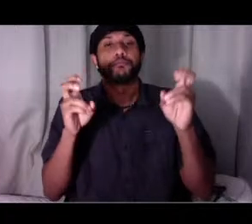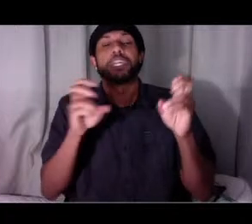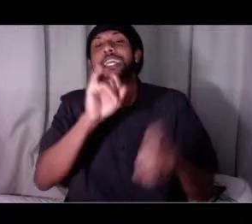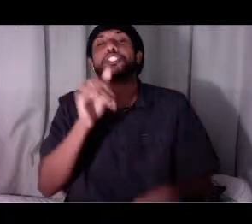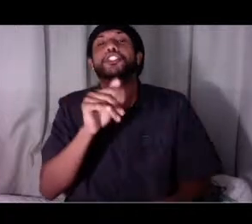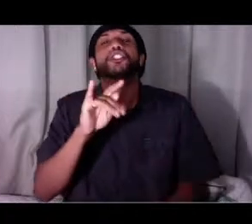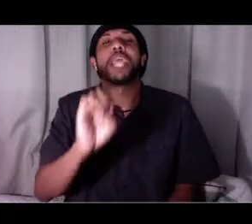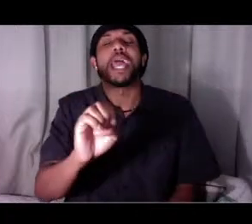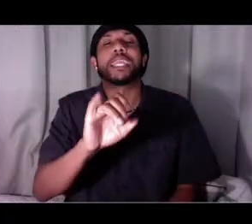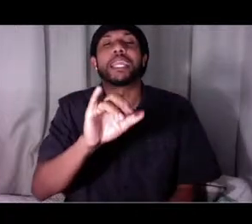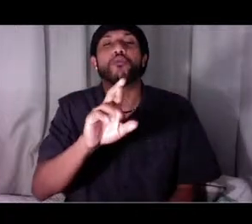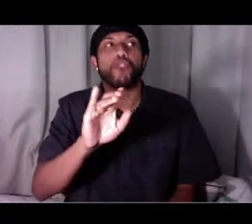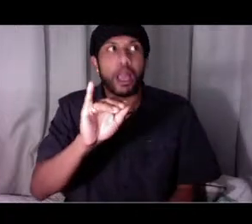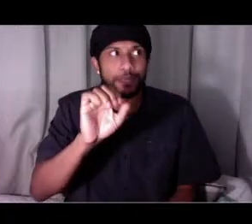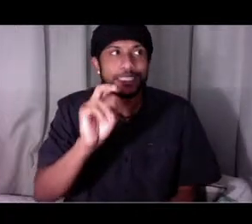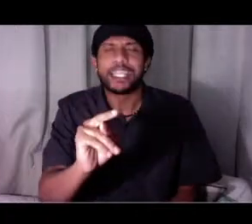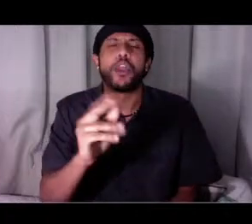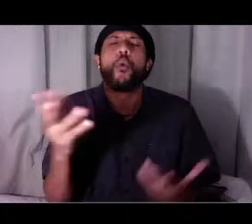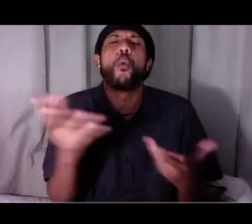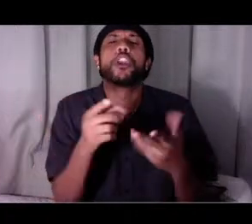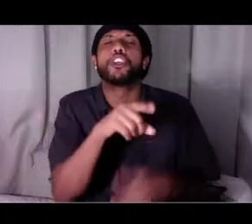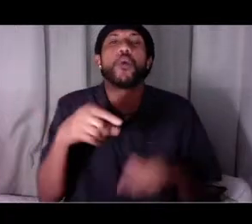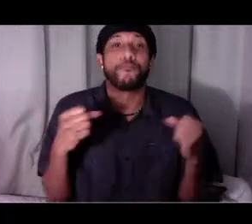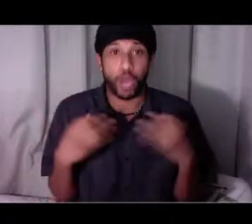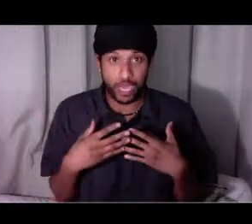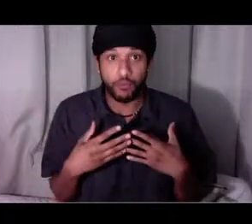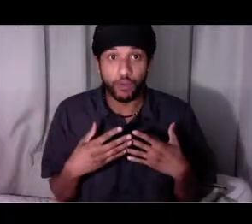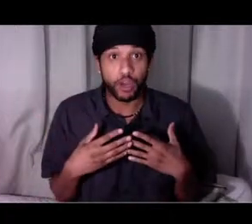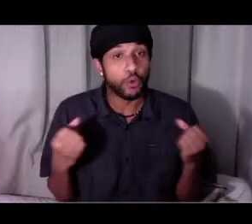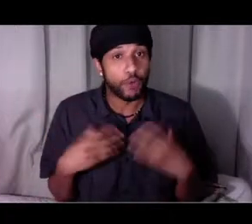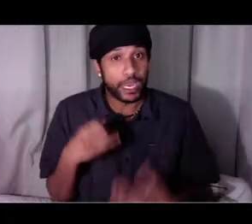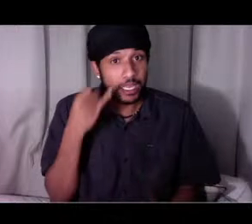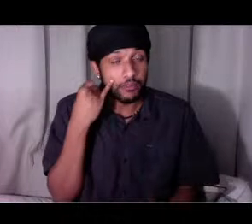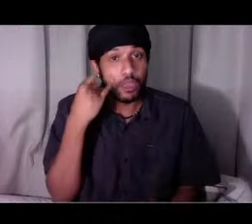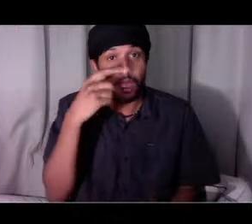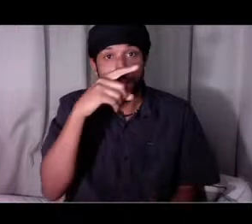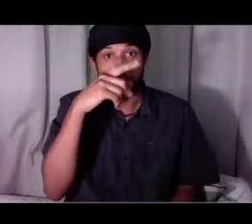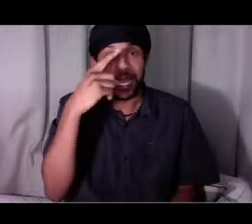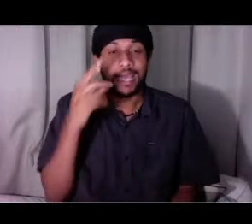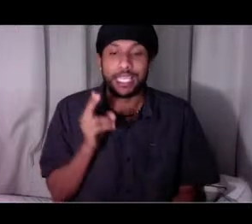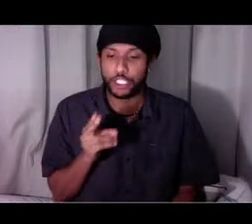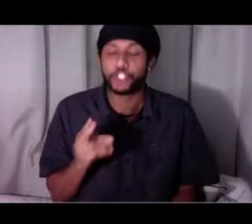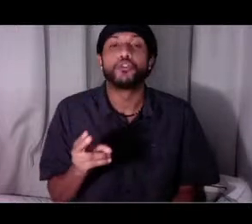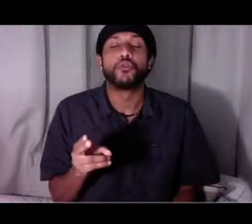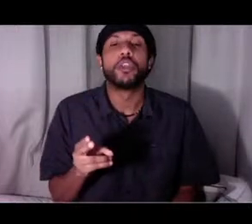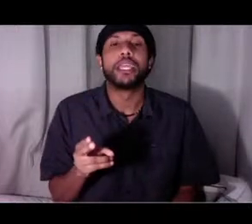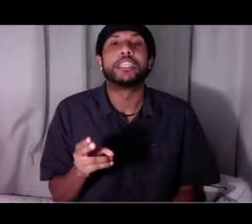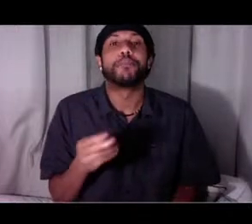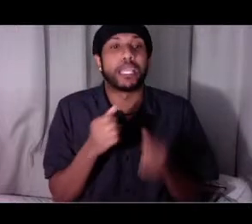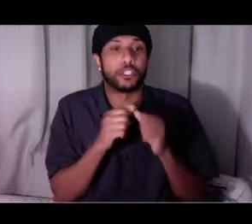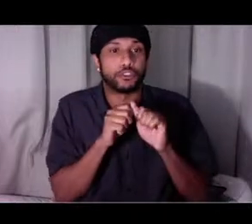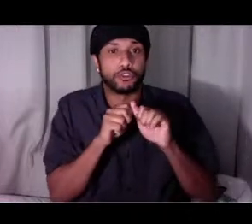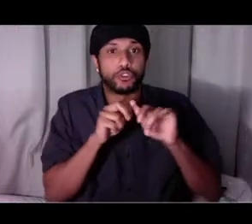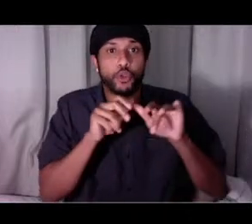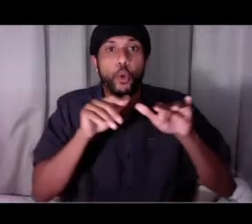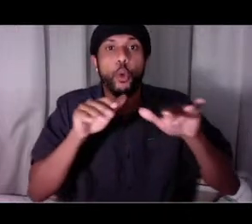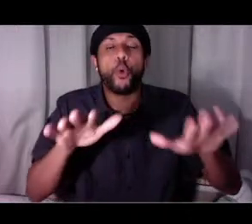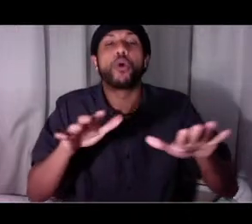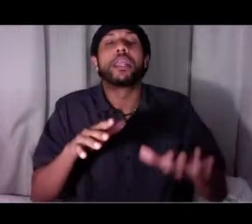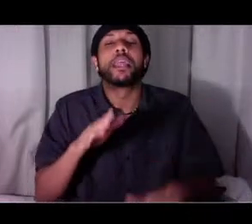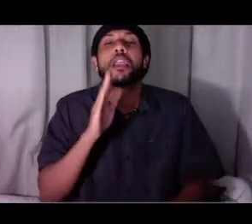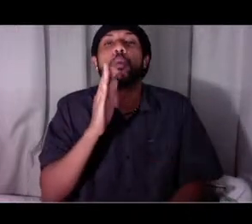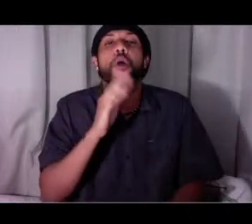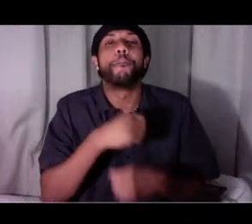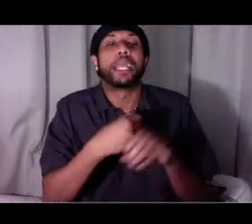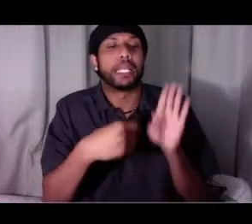Robinson what are you afraid of are you afraid that of black history information is being told that will throw shade or cast a bad